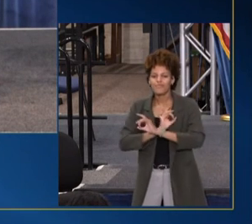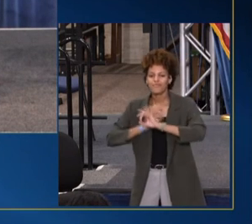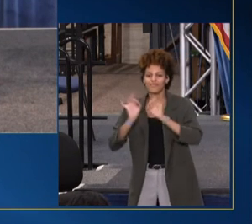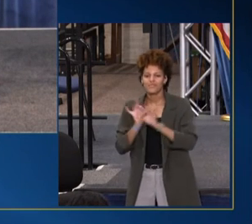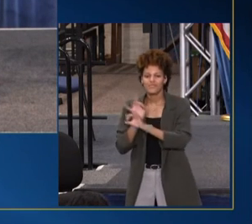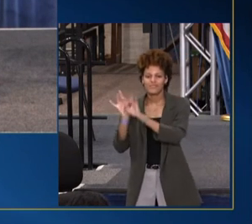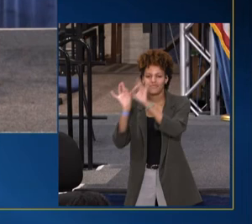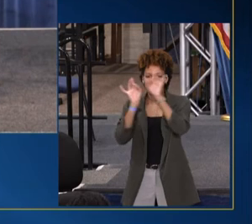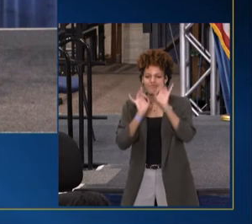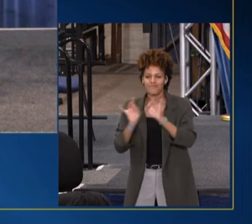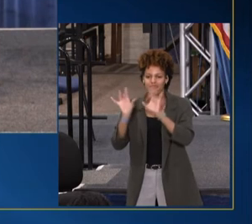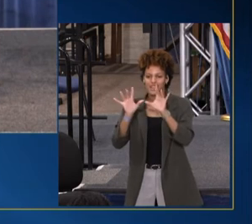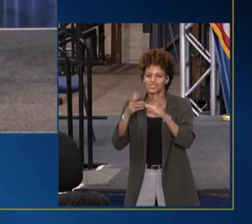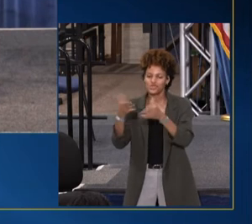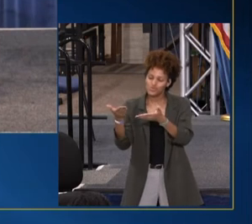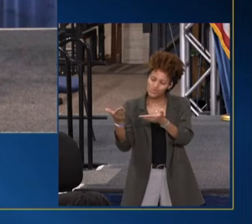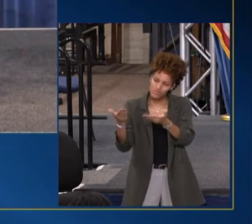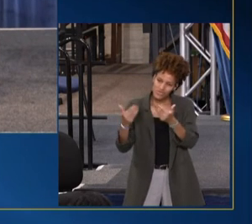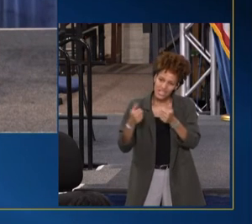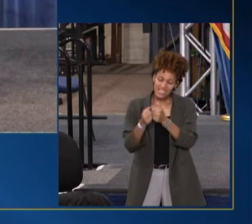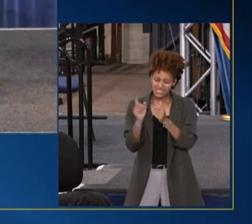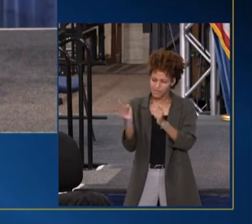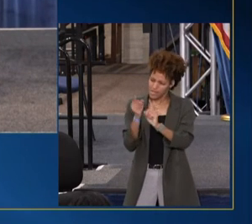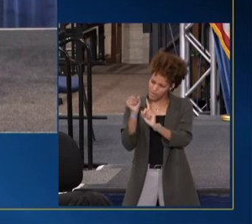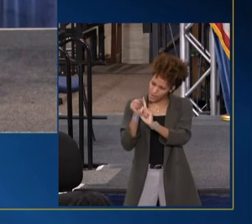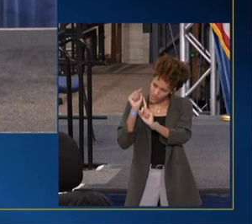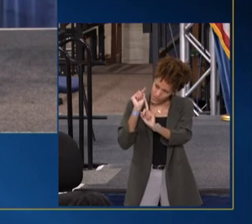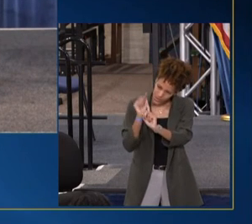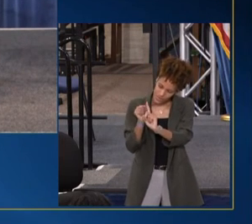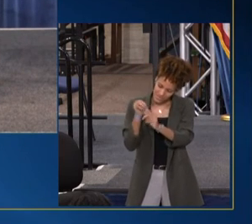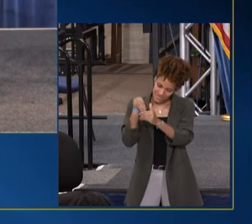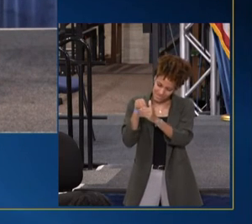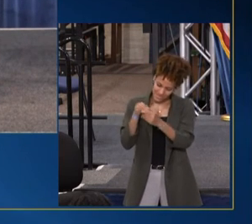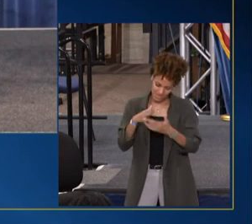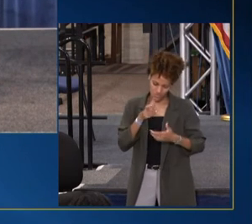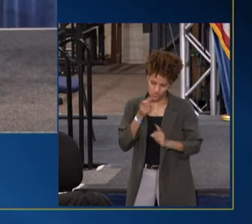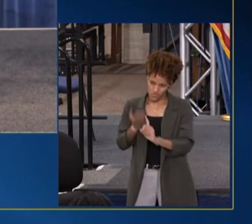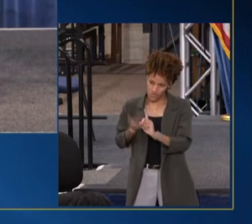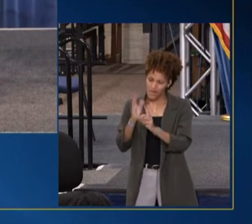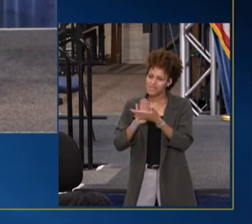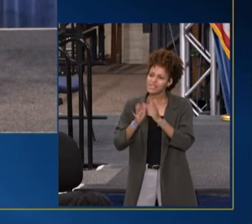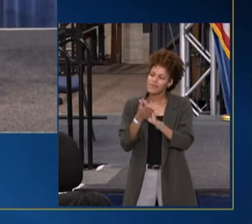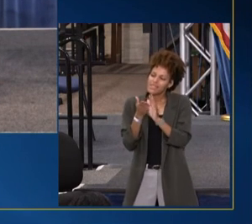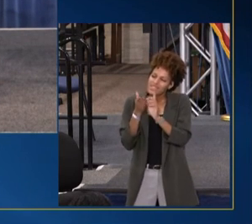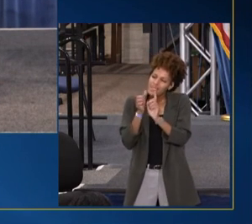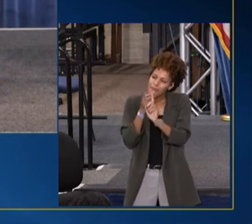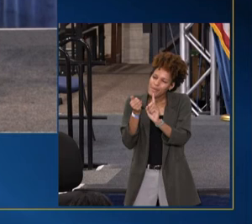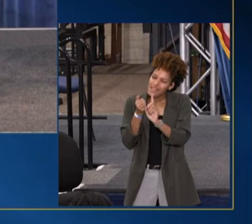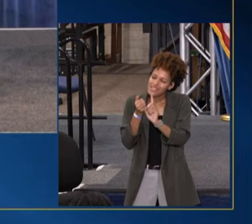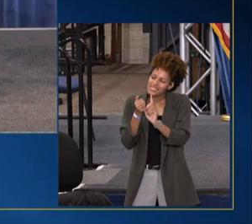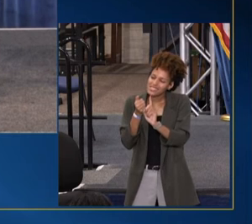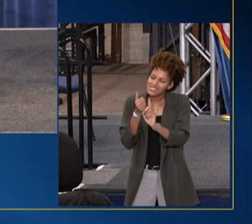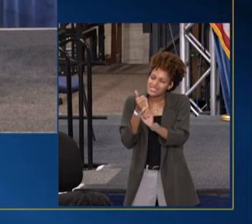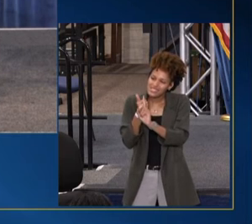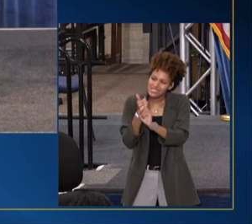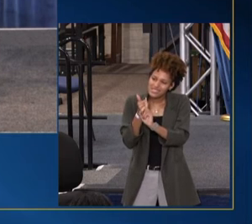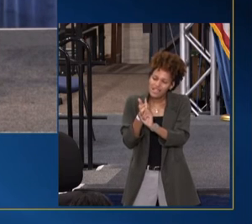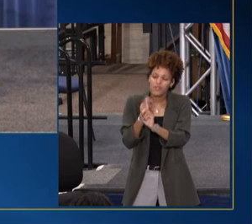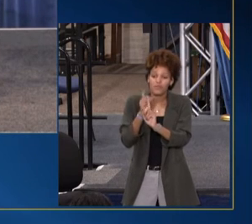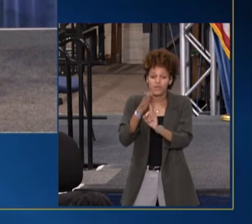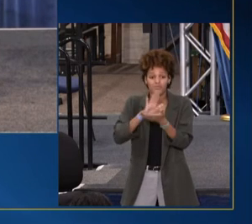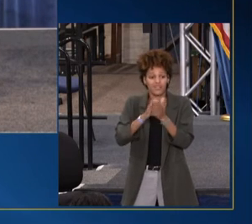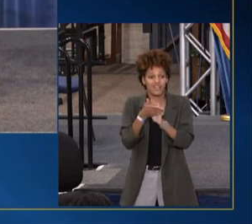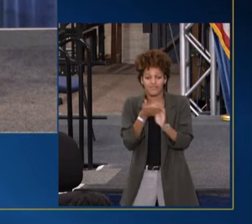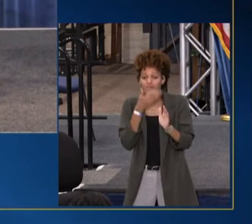is that we all have something about us. And so to be the best version of yourself is going to be the best version